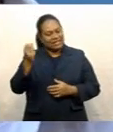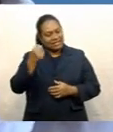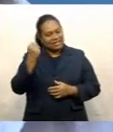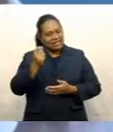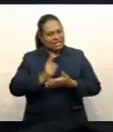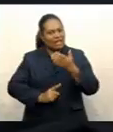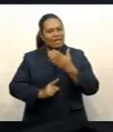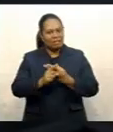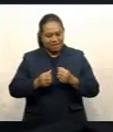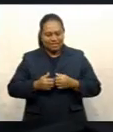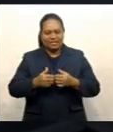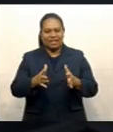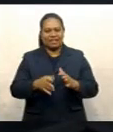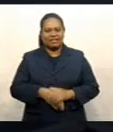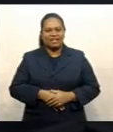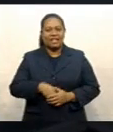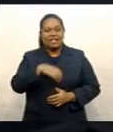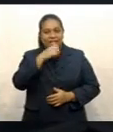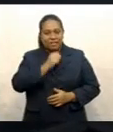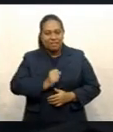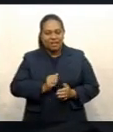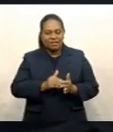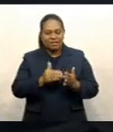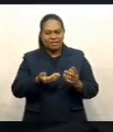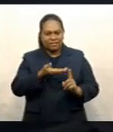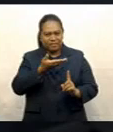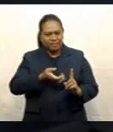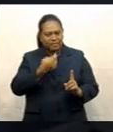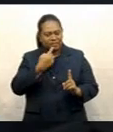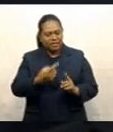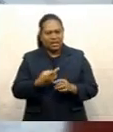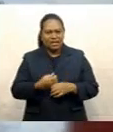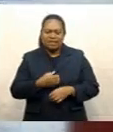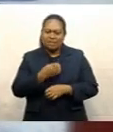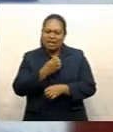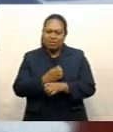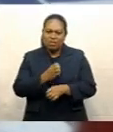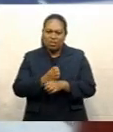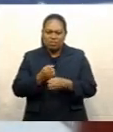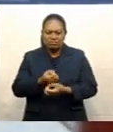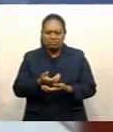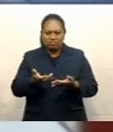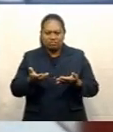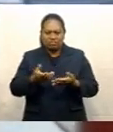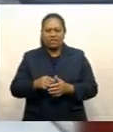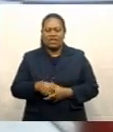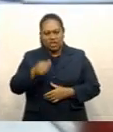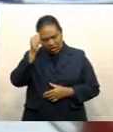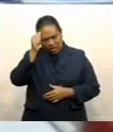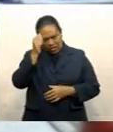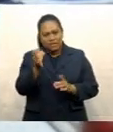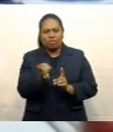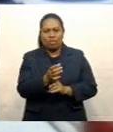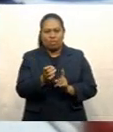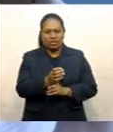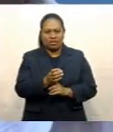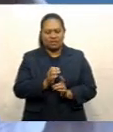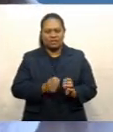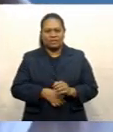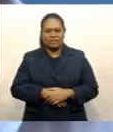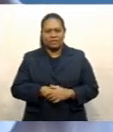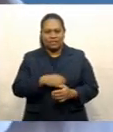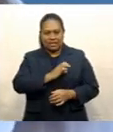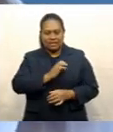me from there. Chandra over the years have been investing in his employees as he believes they are his asset. We ventured into replacing